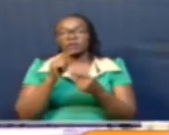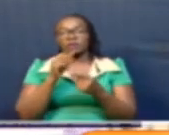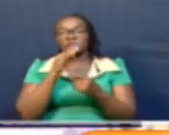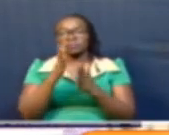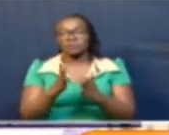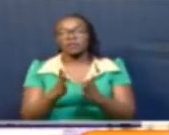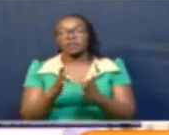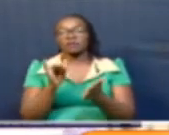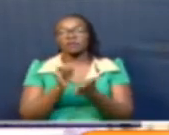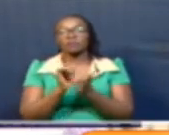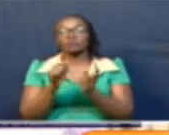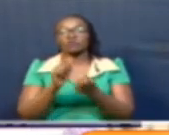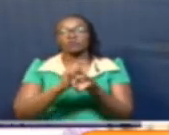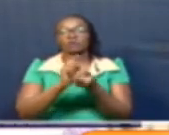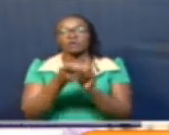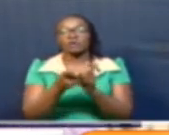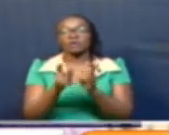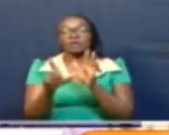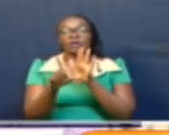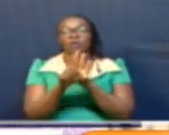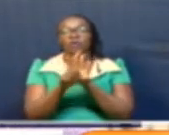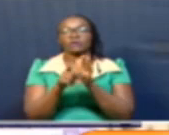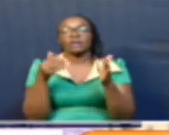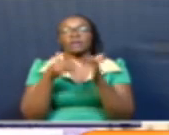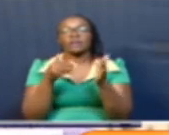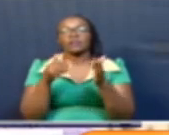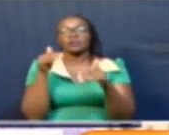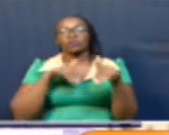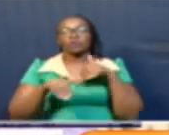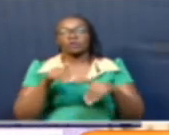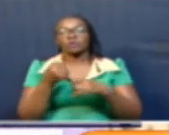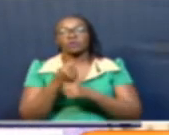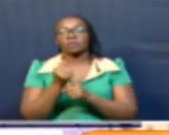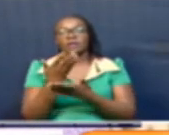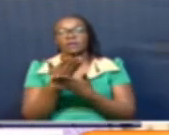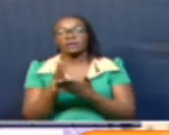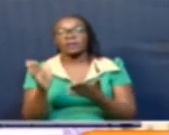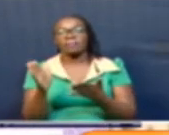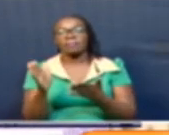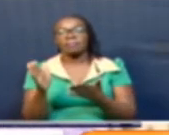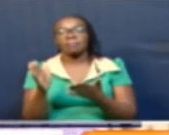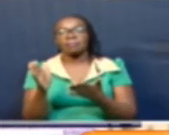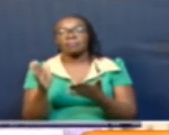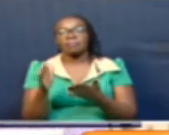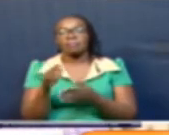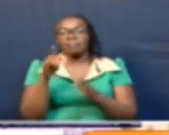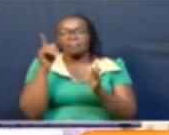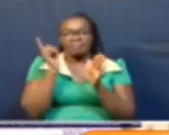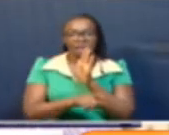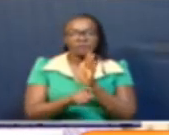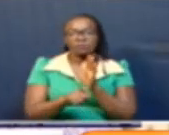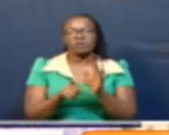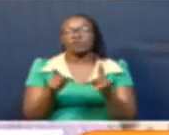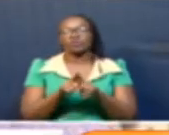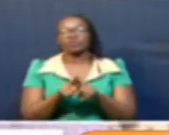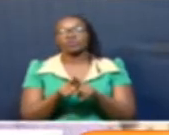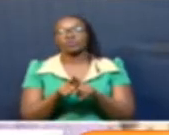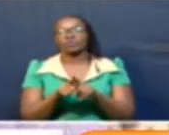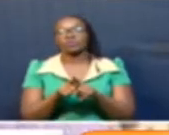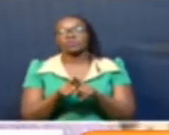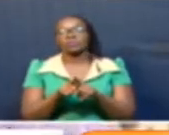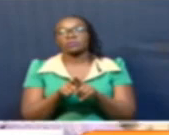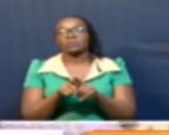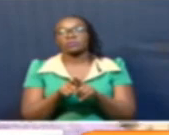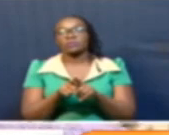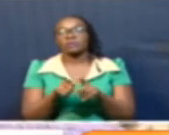amend the rules against corruption to make some of the punishment to enlist part